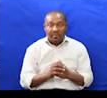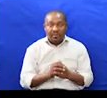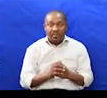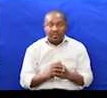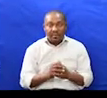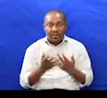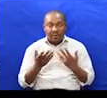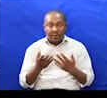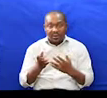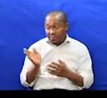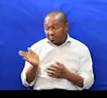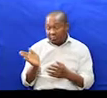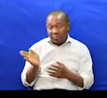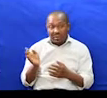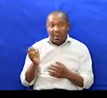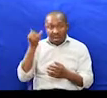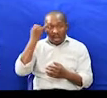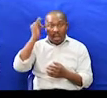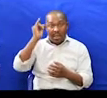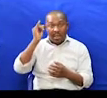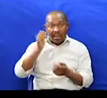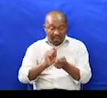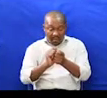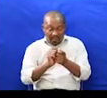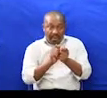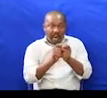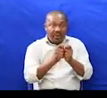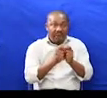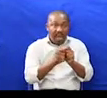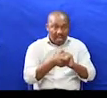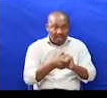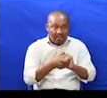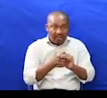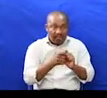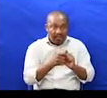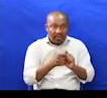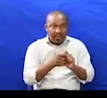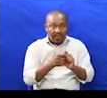correct. This idea was modified by the term